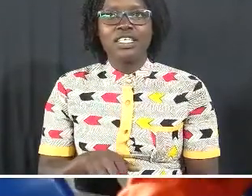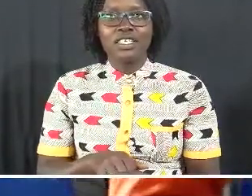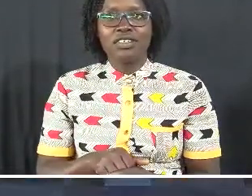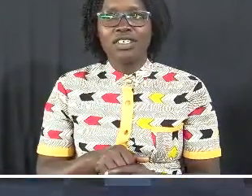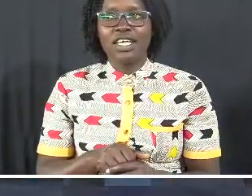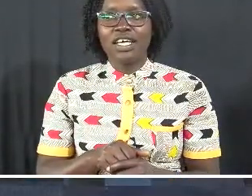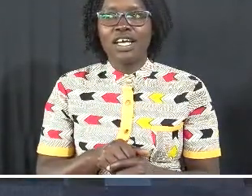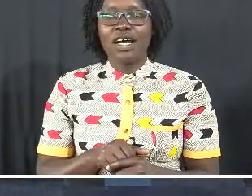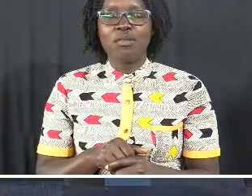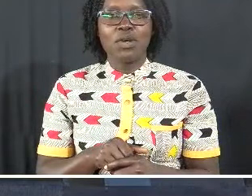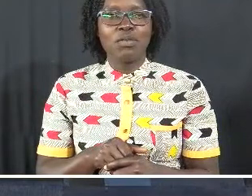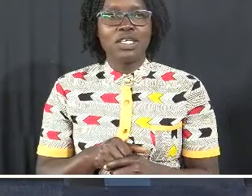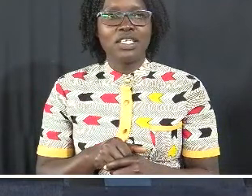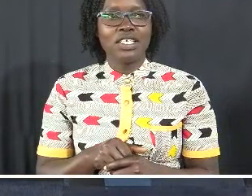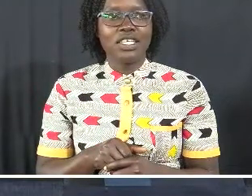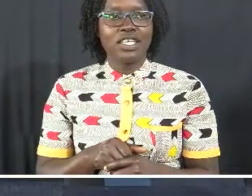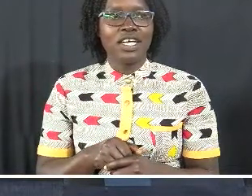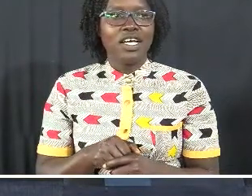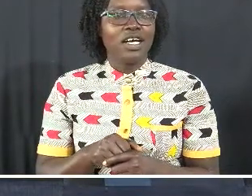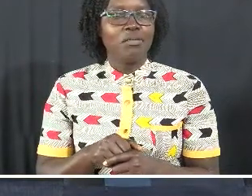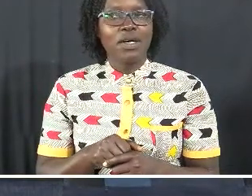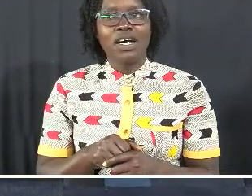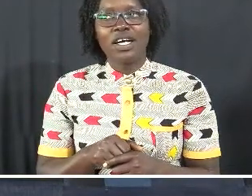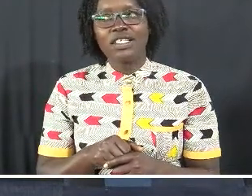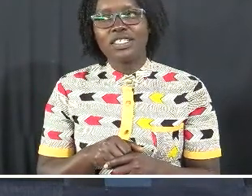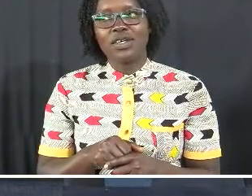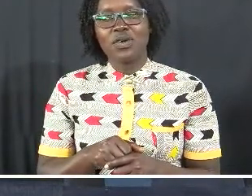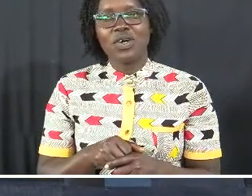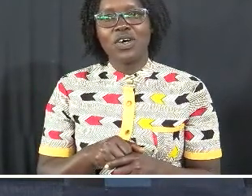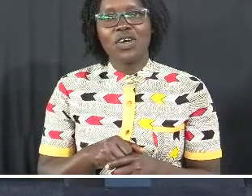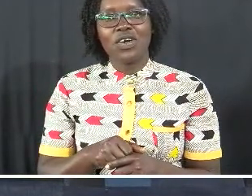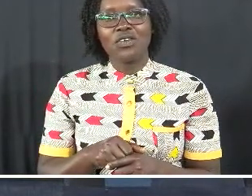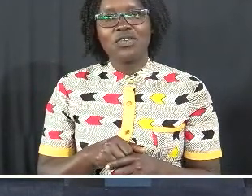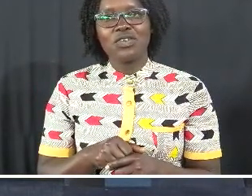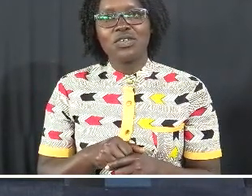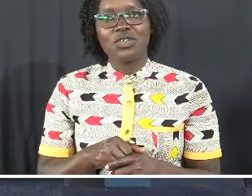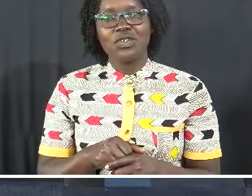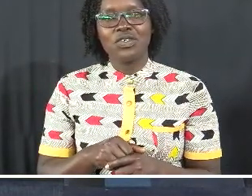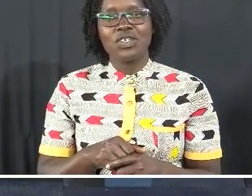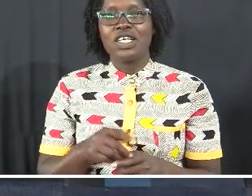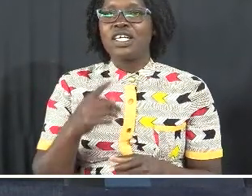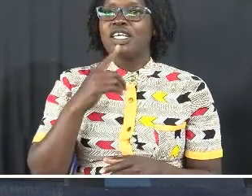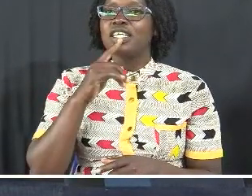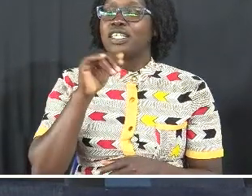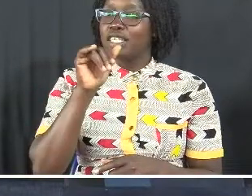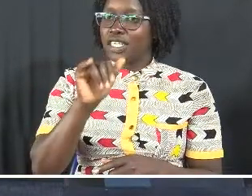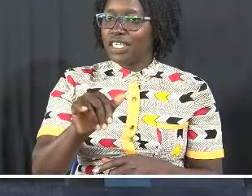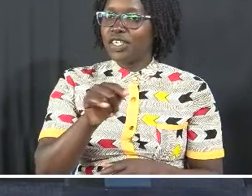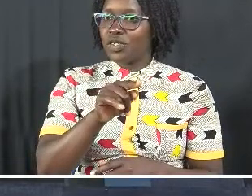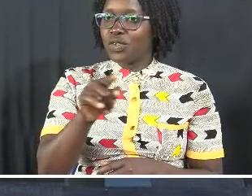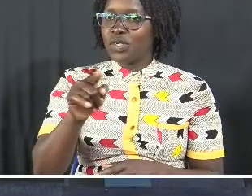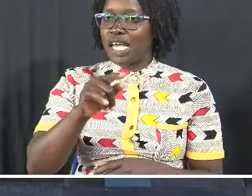Ili yule amwaminie apate wokovu.